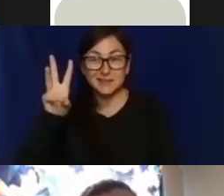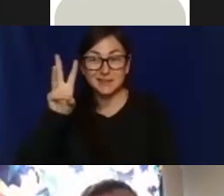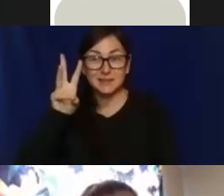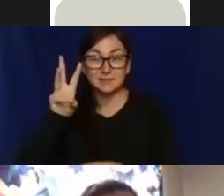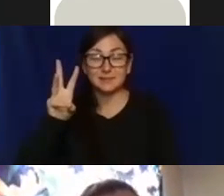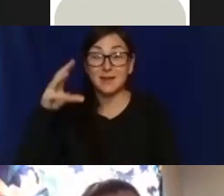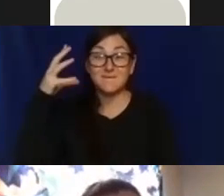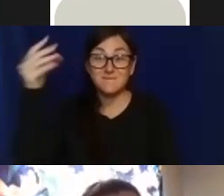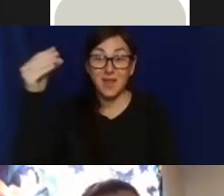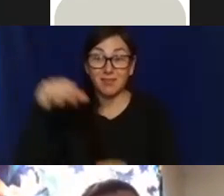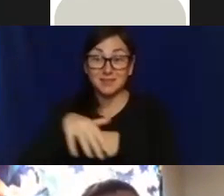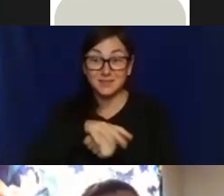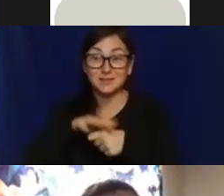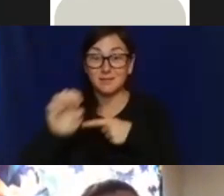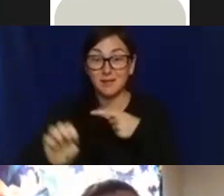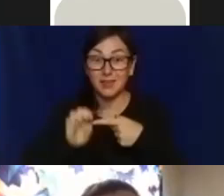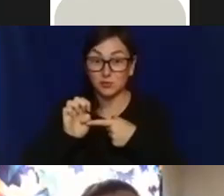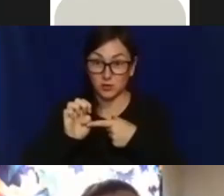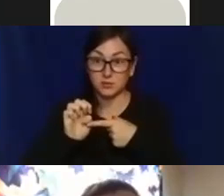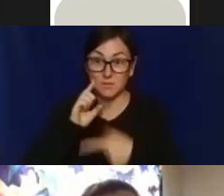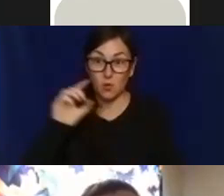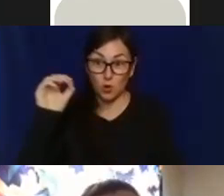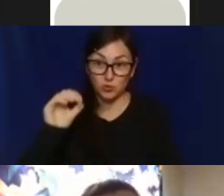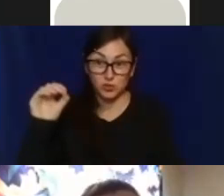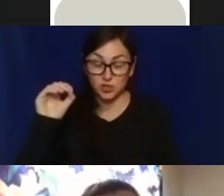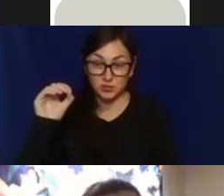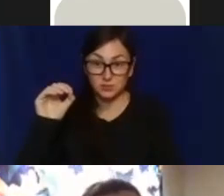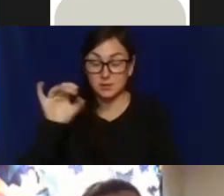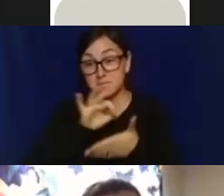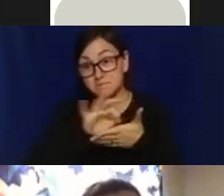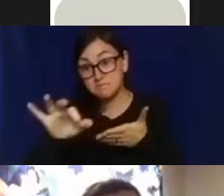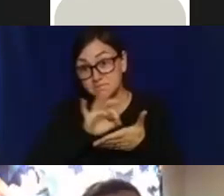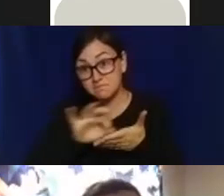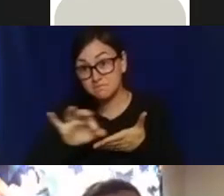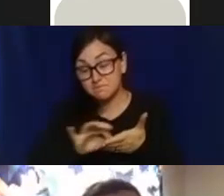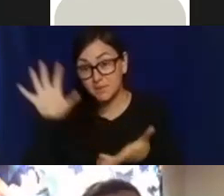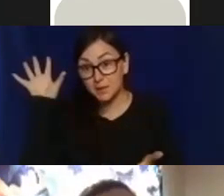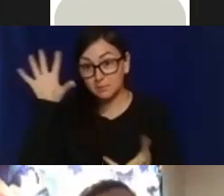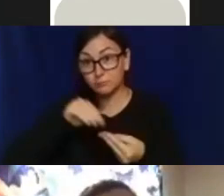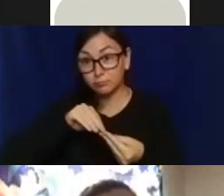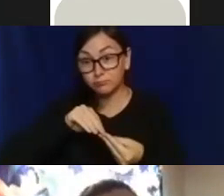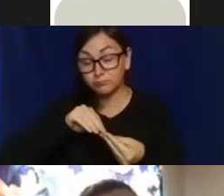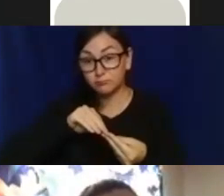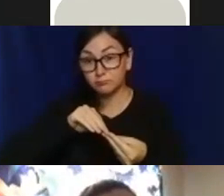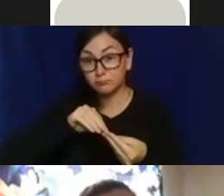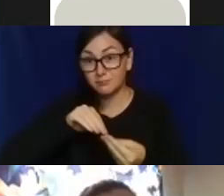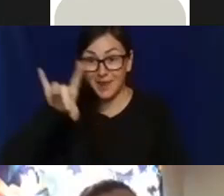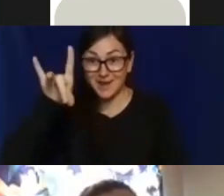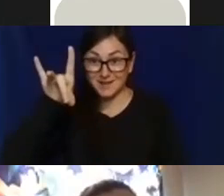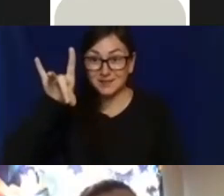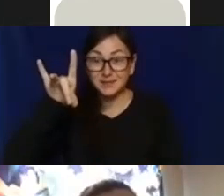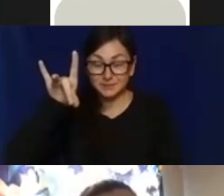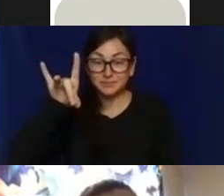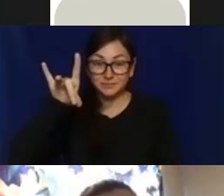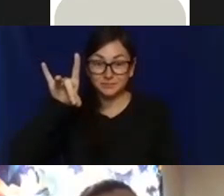for oxygen. We tally up the valence electrons. We have a total of 8